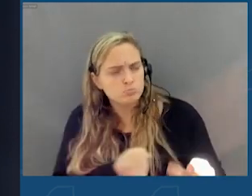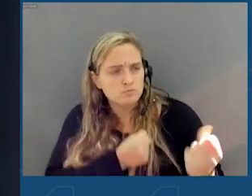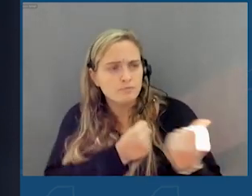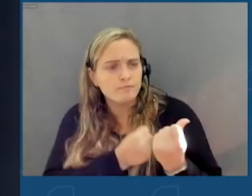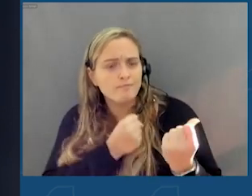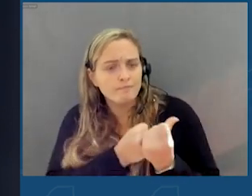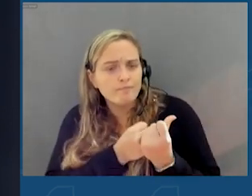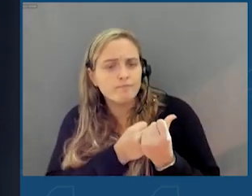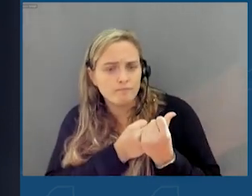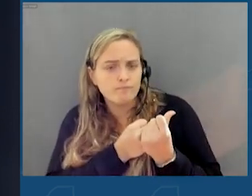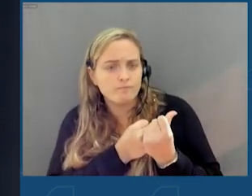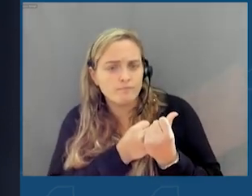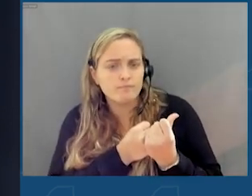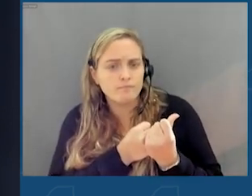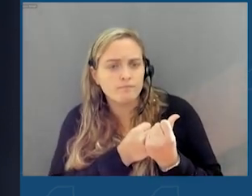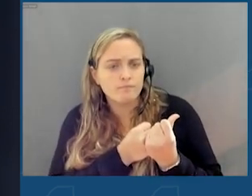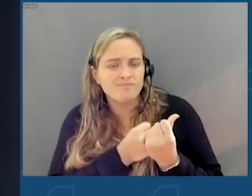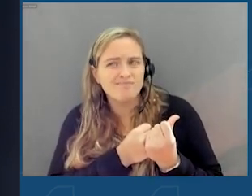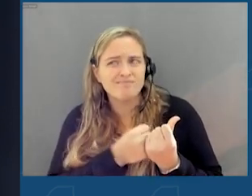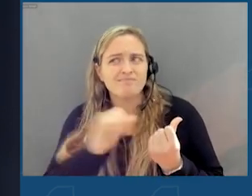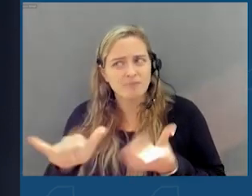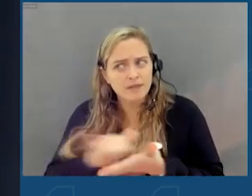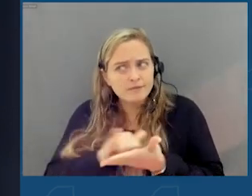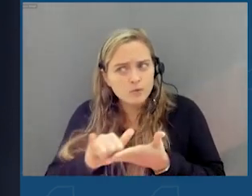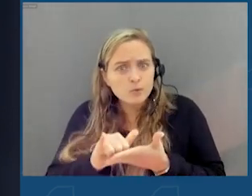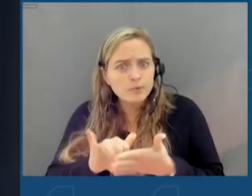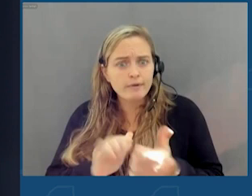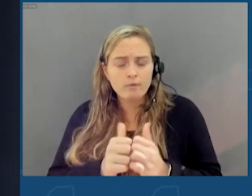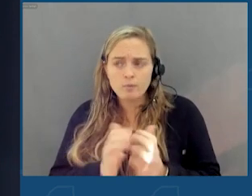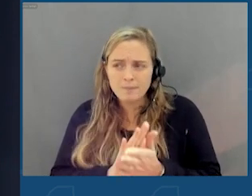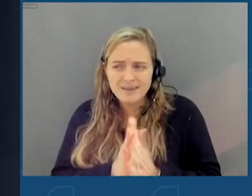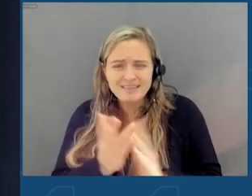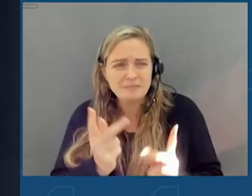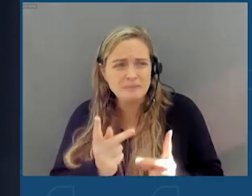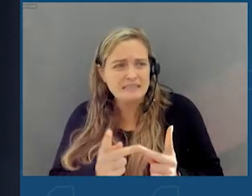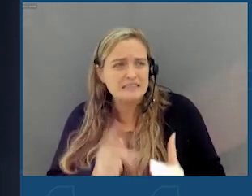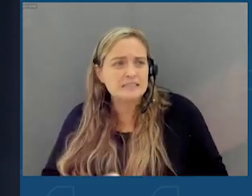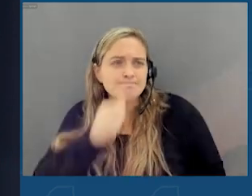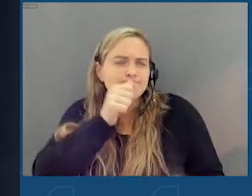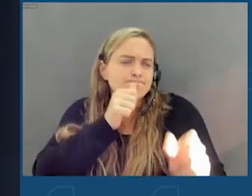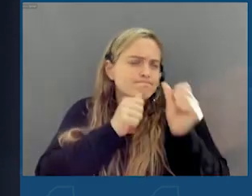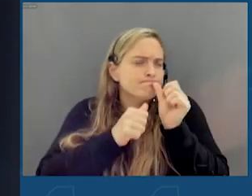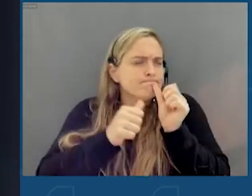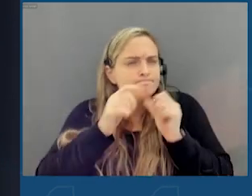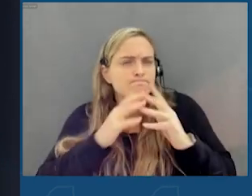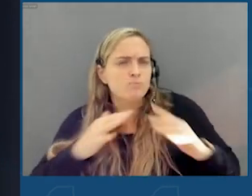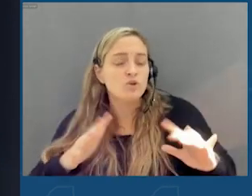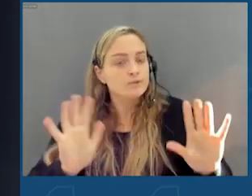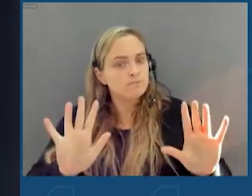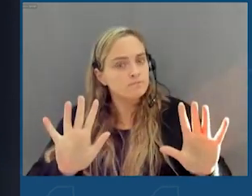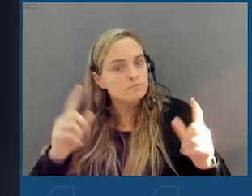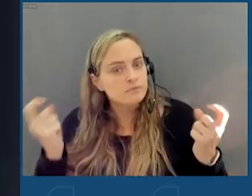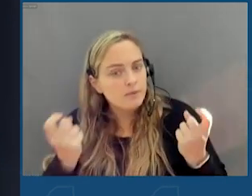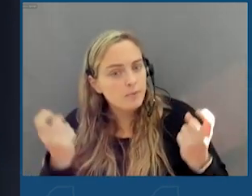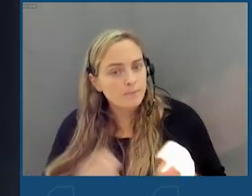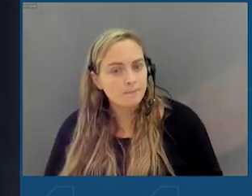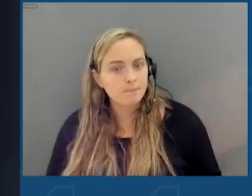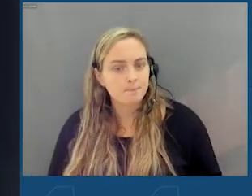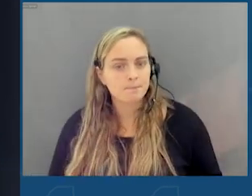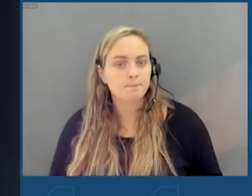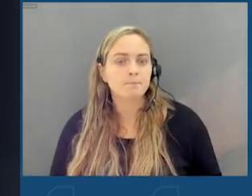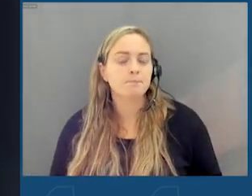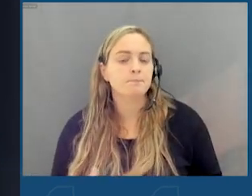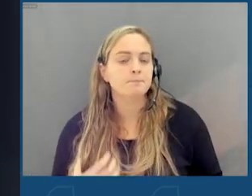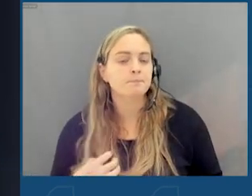solidarity. That's how New York became a place where we don't just tolerate diversity, we celebrate it.